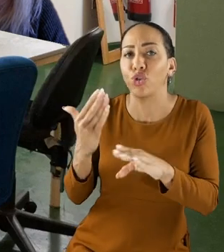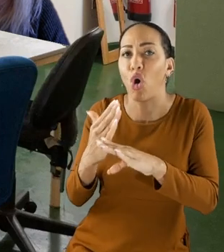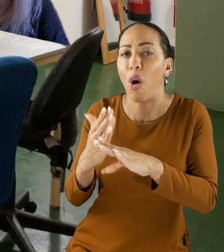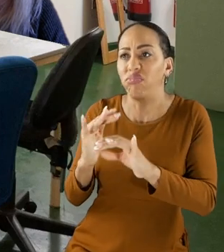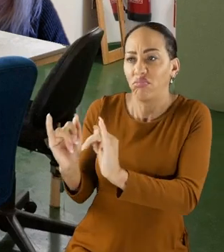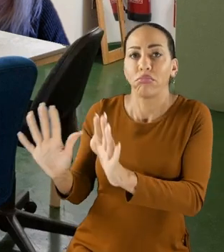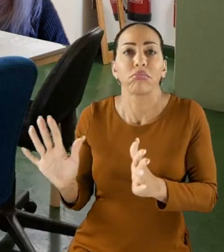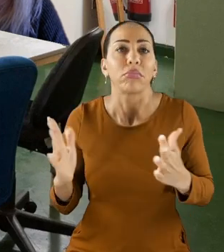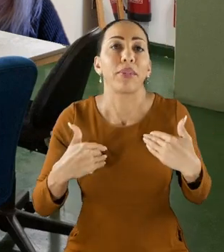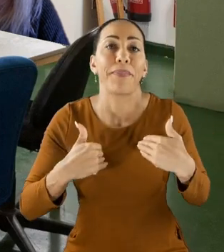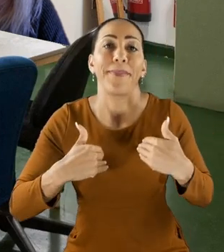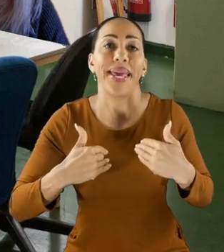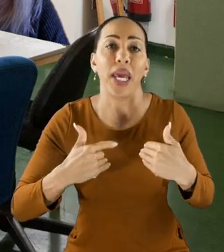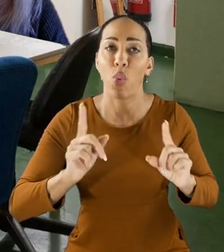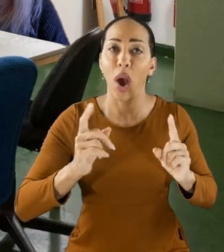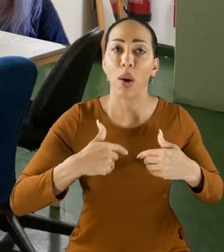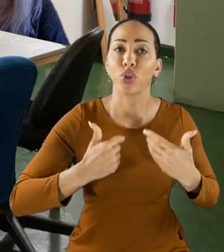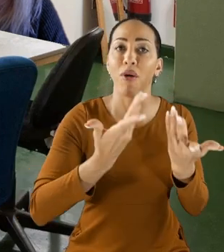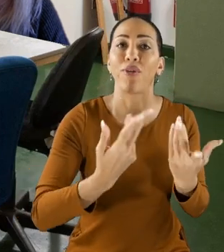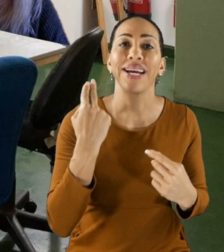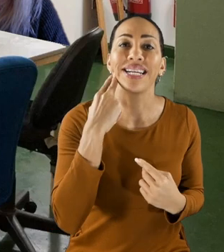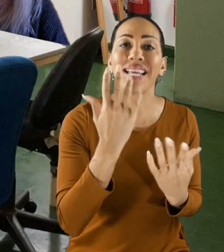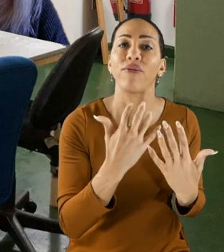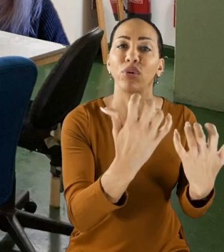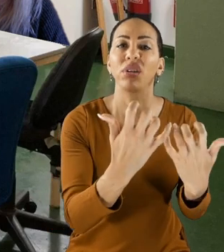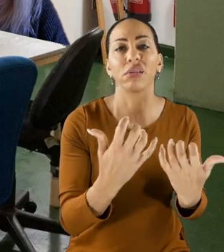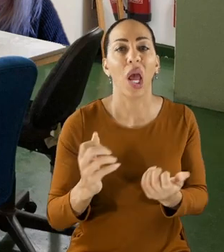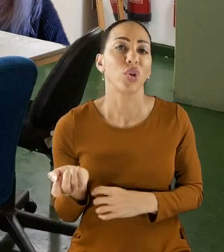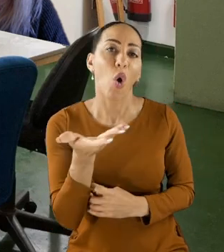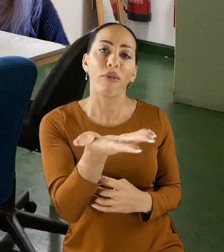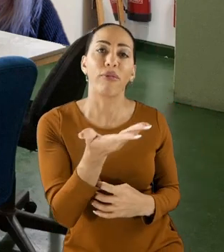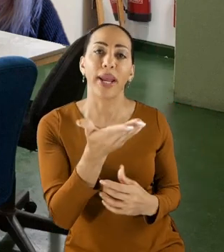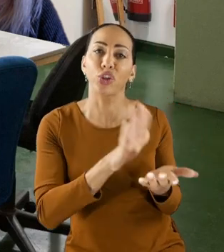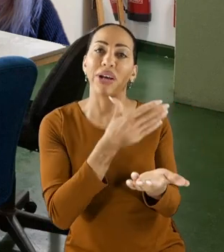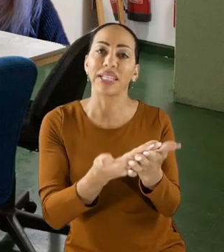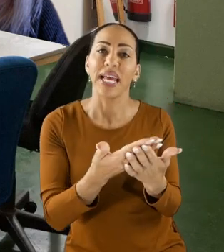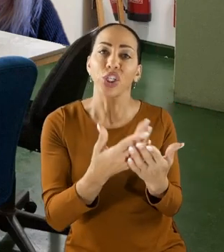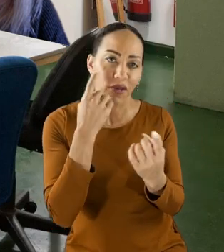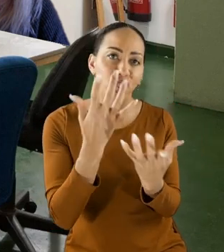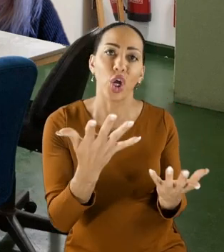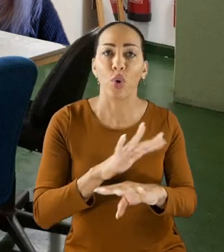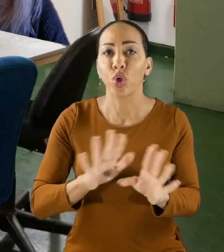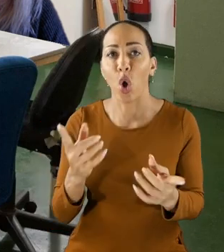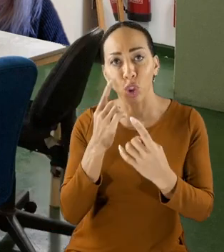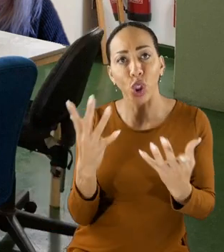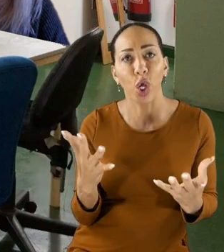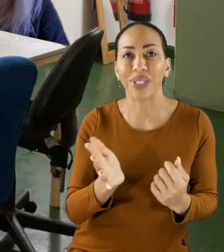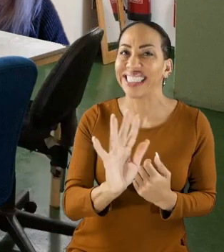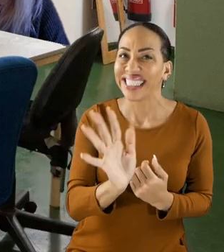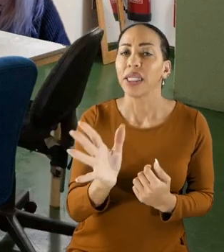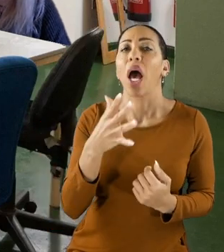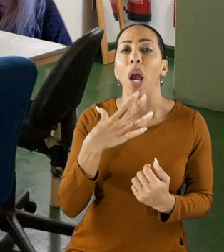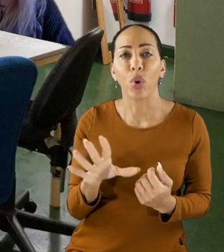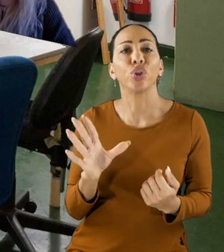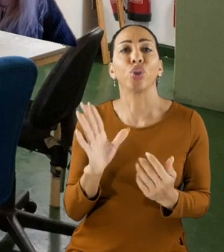at all. It's about the fact that fundamentally what I was offering deaf audiences was a translation of a show rather than a show. And